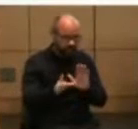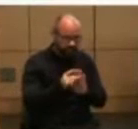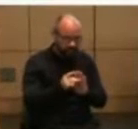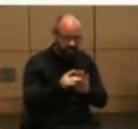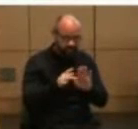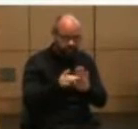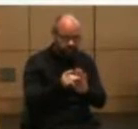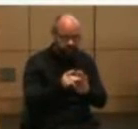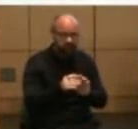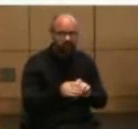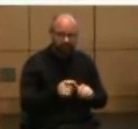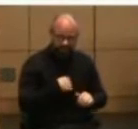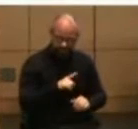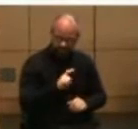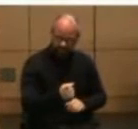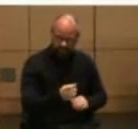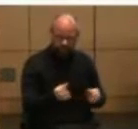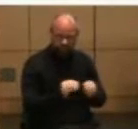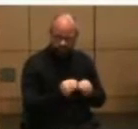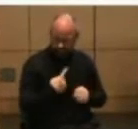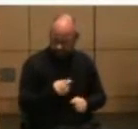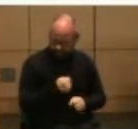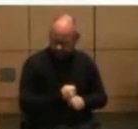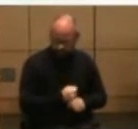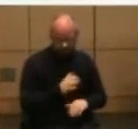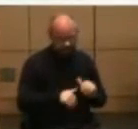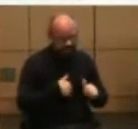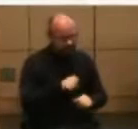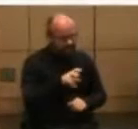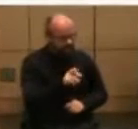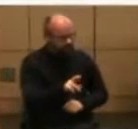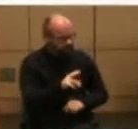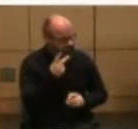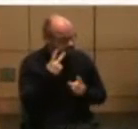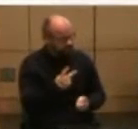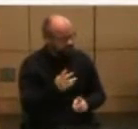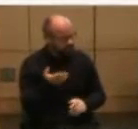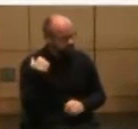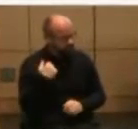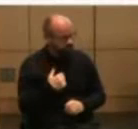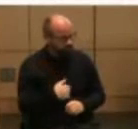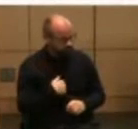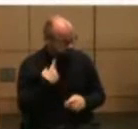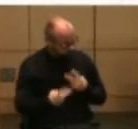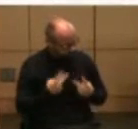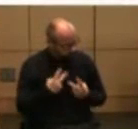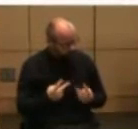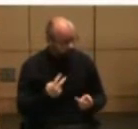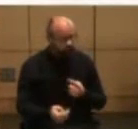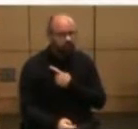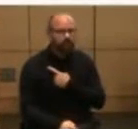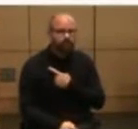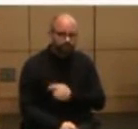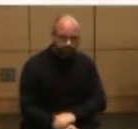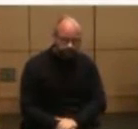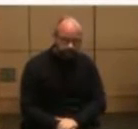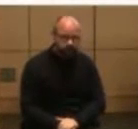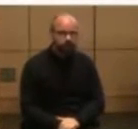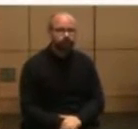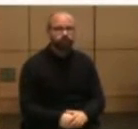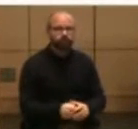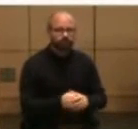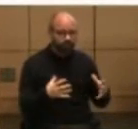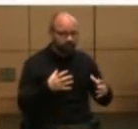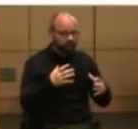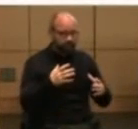last year or so than I've ever seen before. Part of, I think, the explosion of diagnoses of unilateral hearing